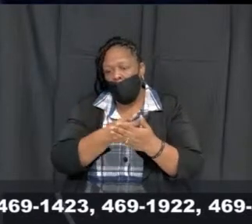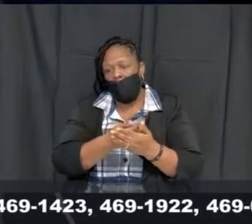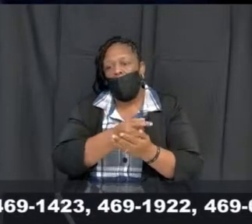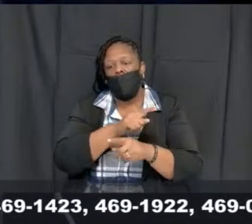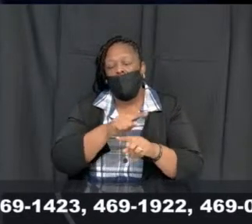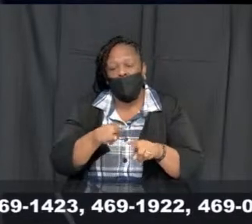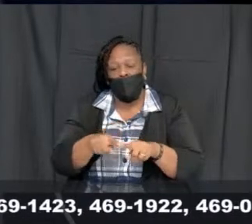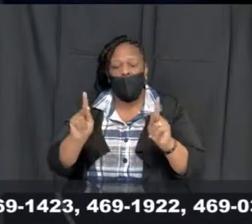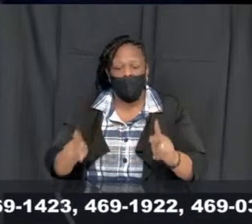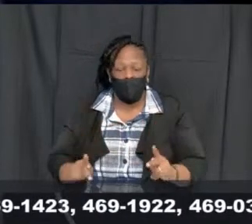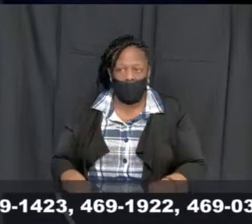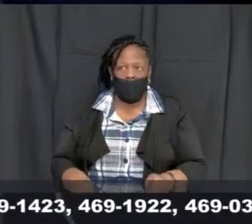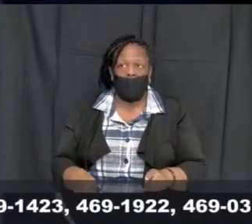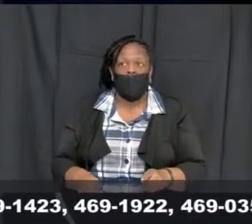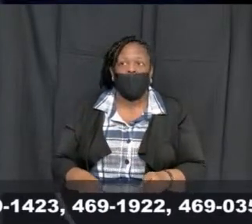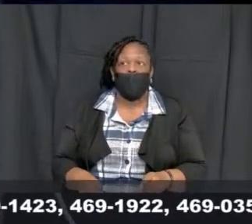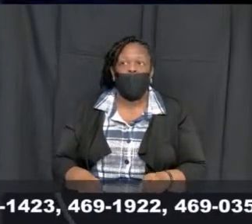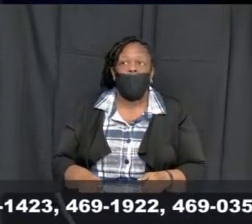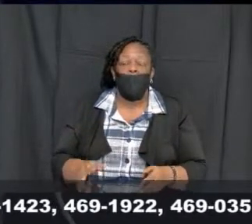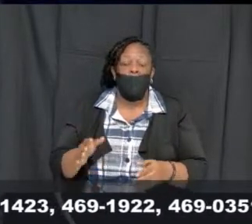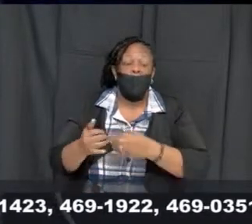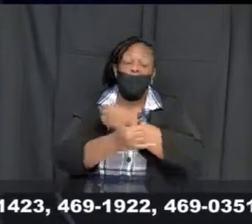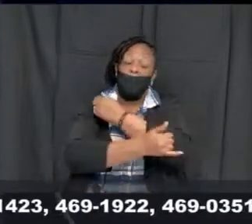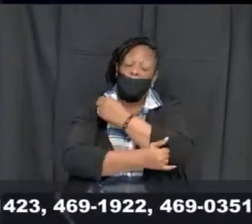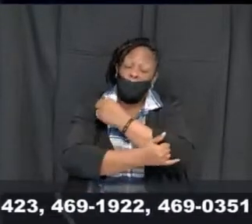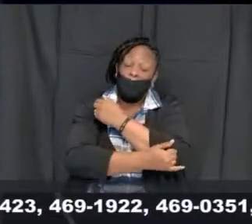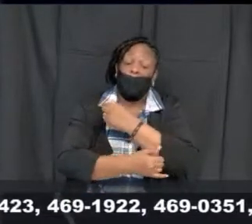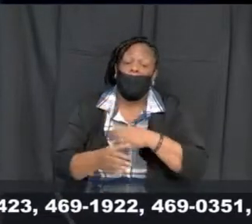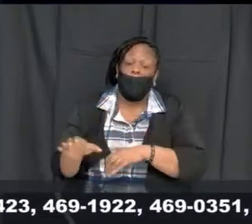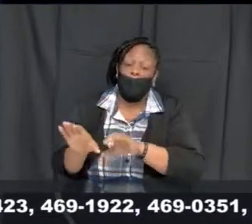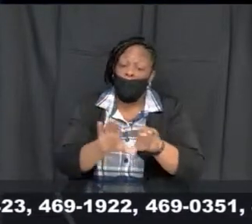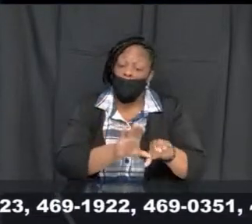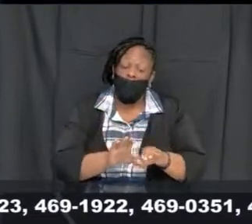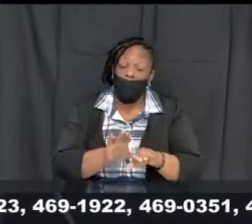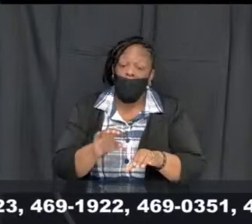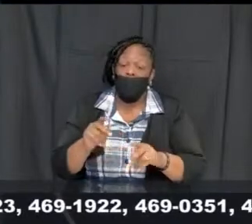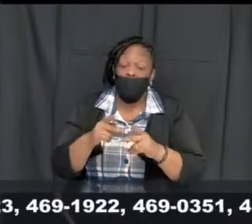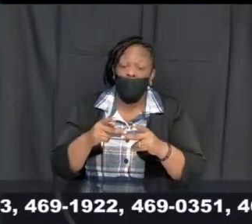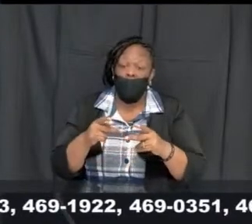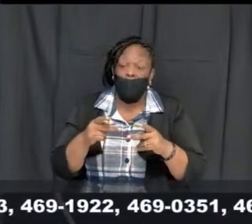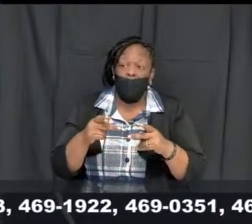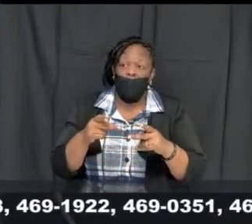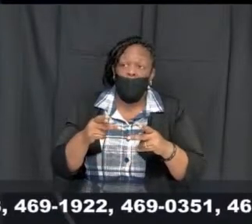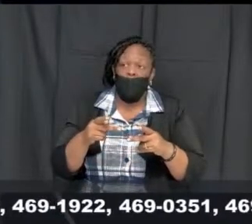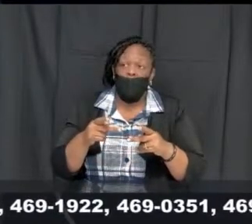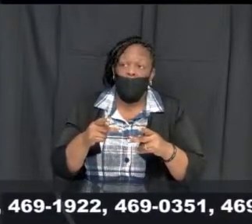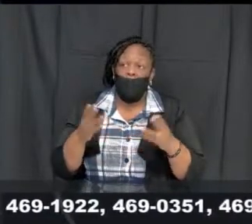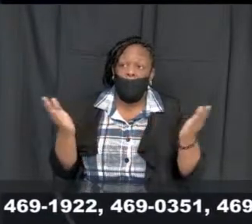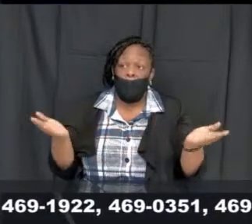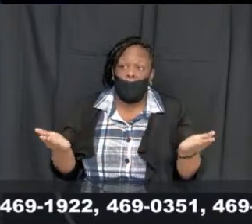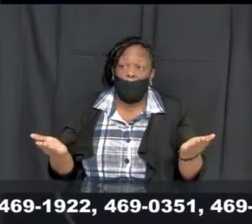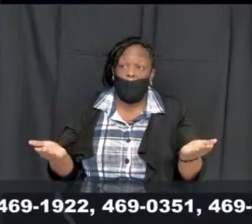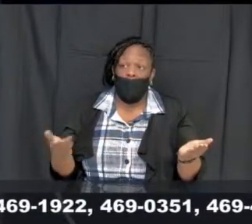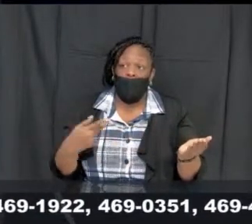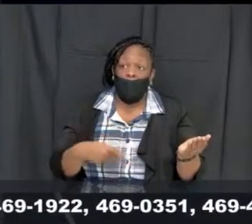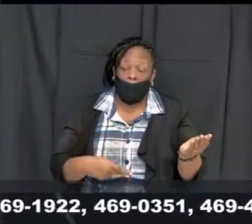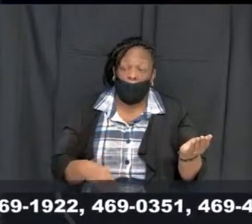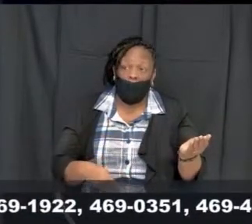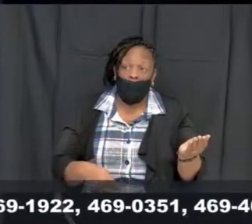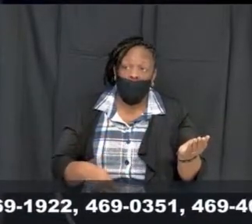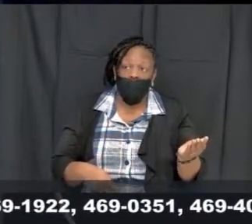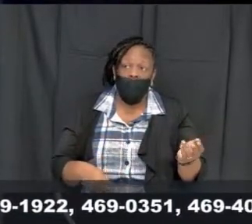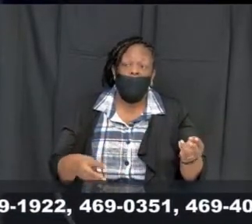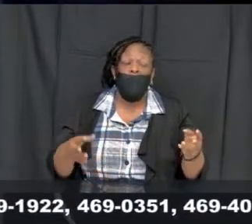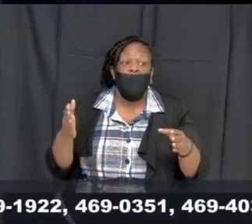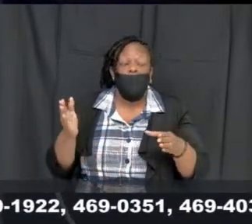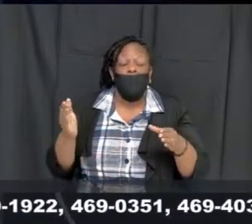into Caribbean countries so that at least 80% of the people can be inoculated to build herd immunity. In St. Kitts, with our population, I think we're aiming